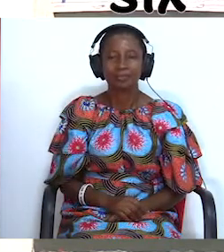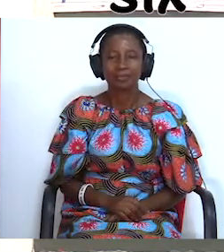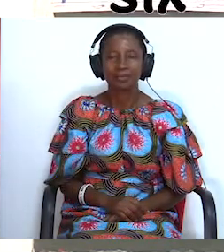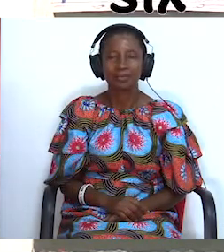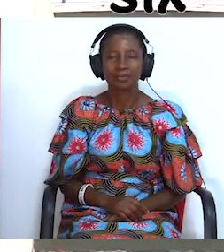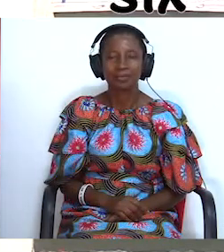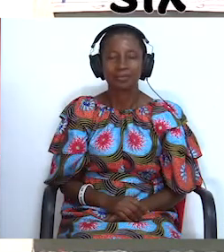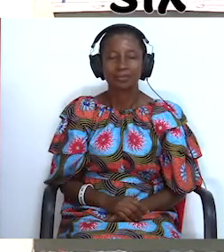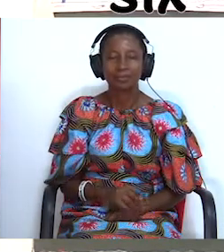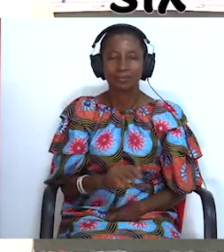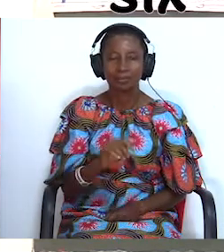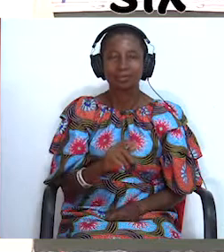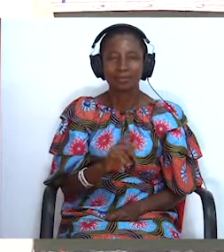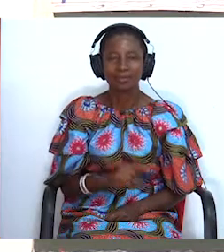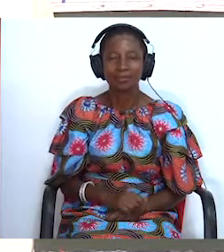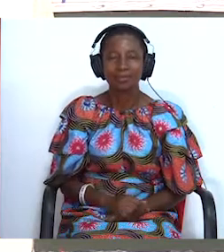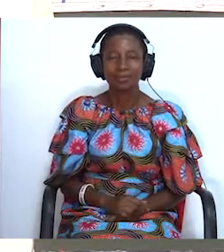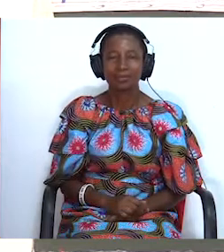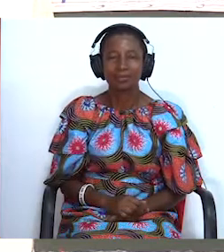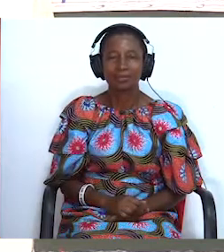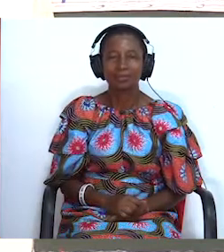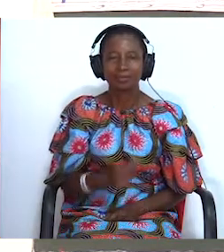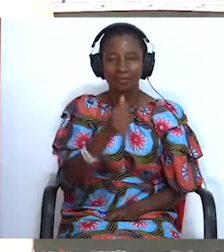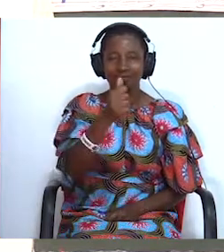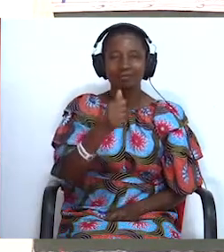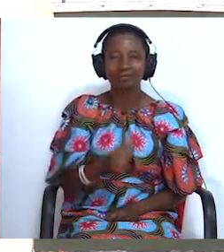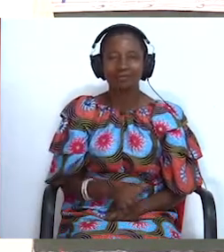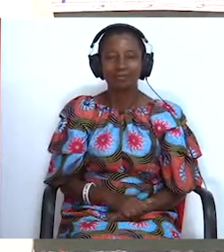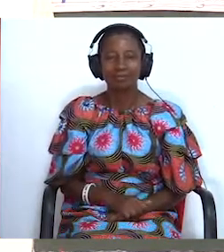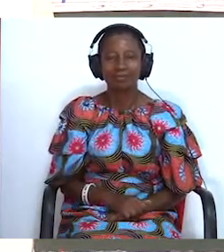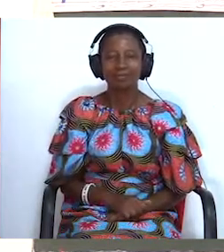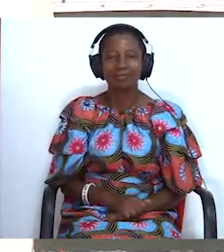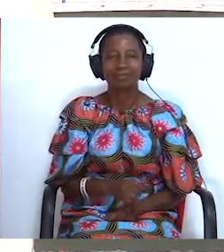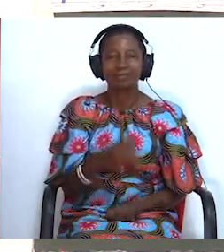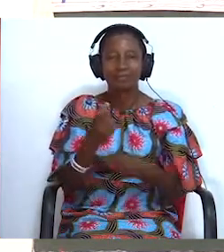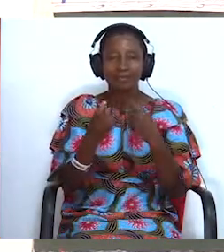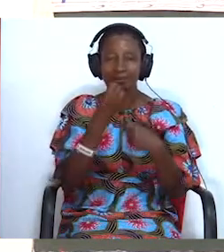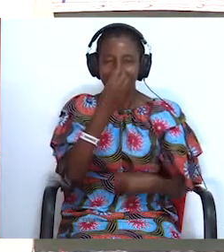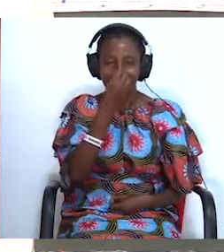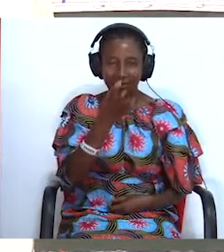6. Very good. Now looking at all these pictures,